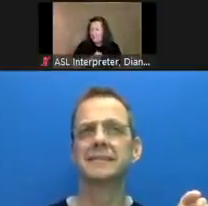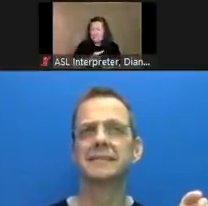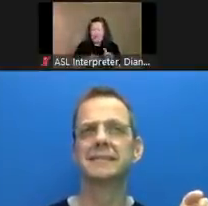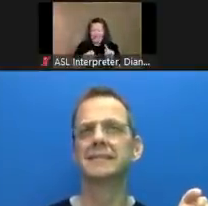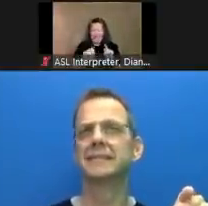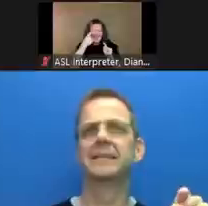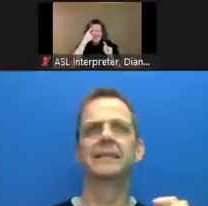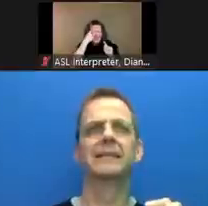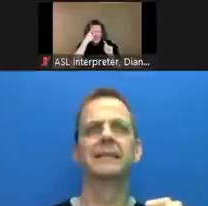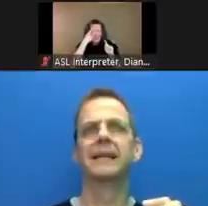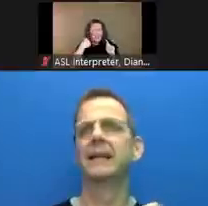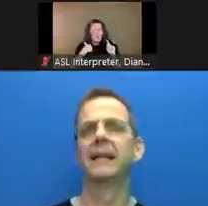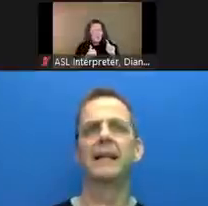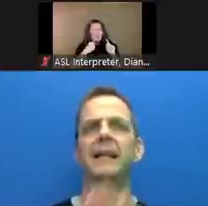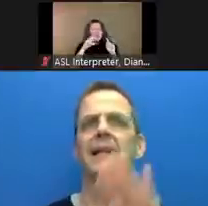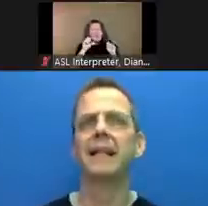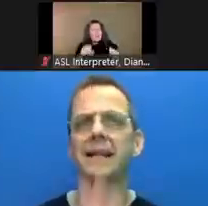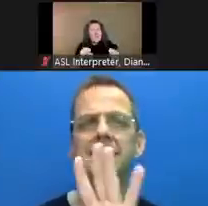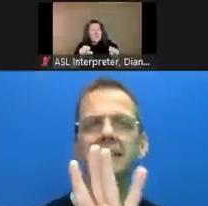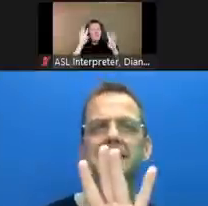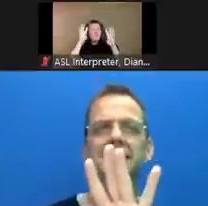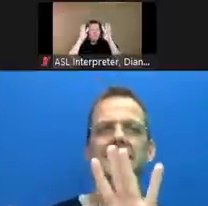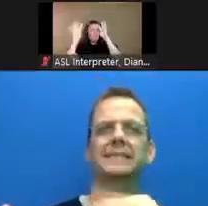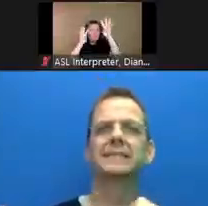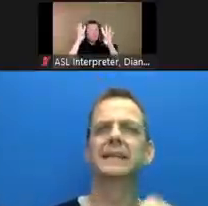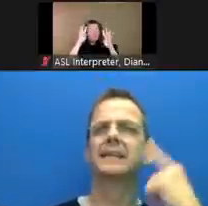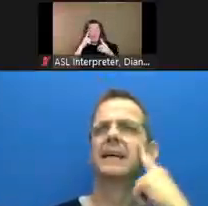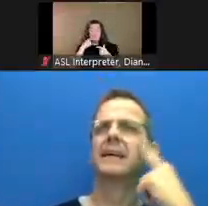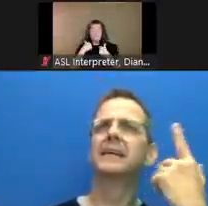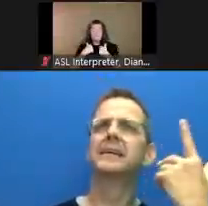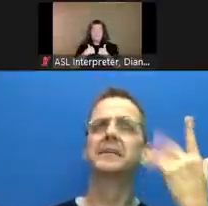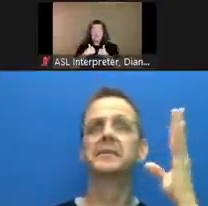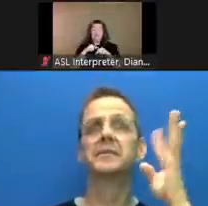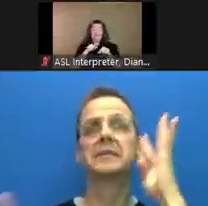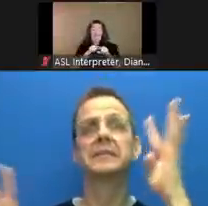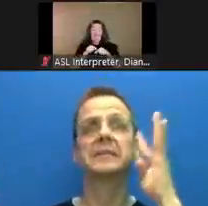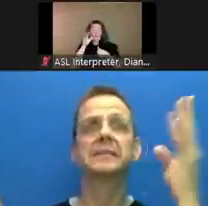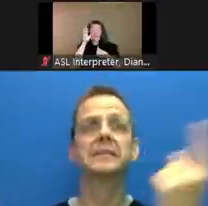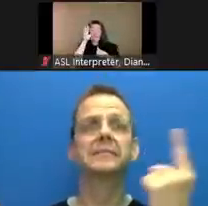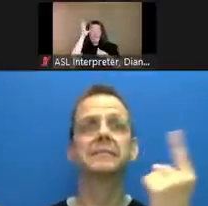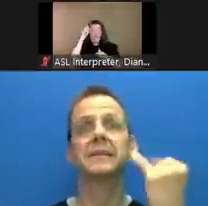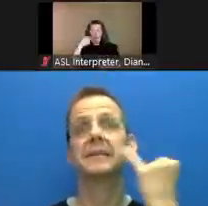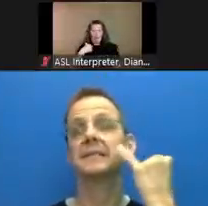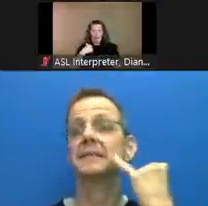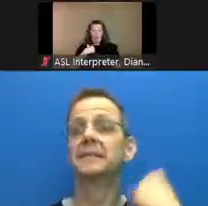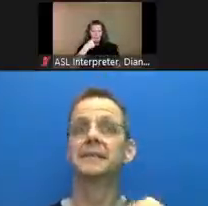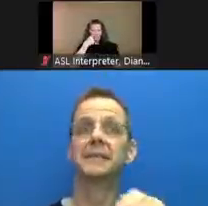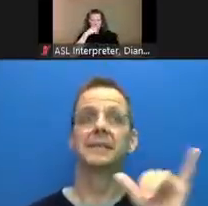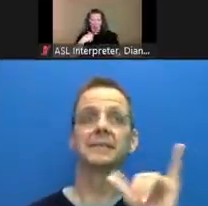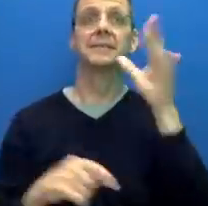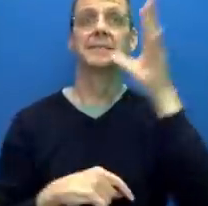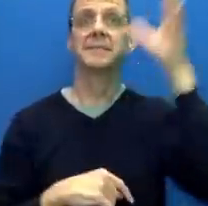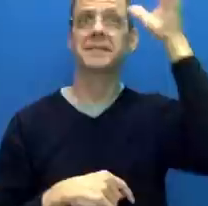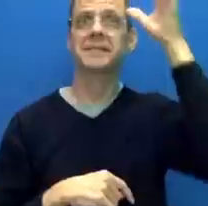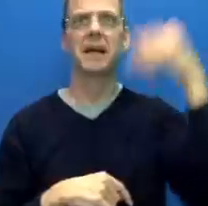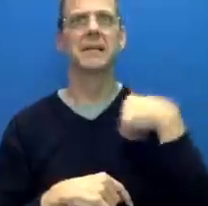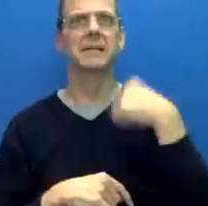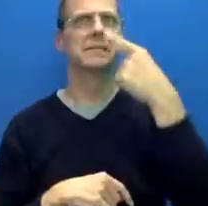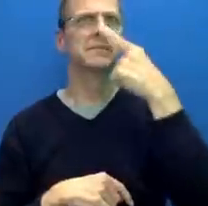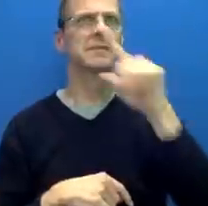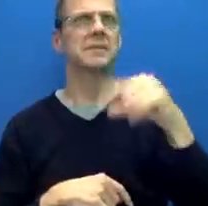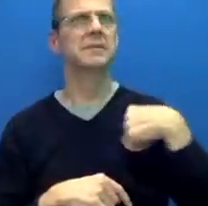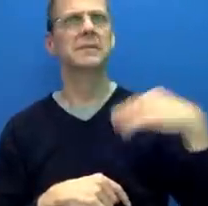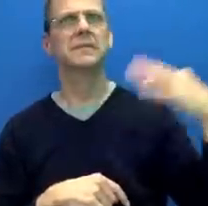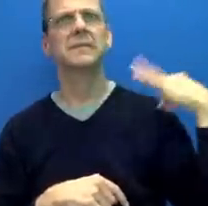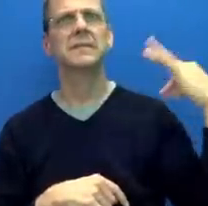do. I don't know if this is even feasible, but you know, as a parent, I would be more than happy to volunteer to come to lunch and be able